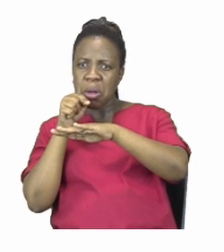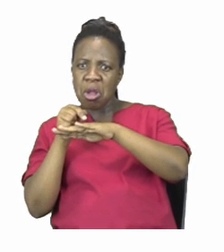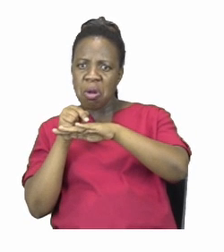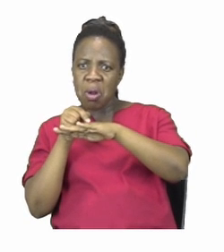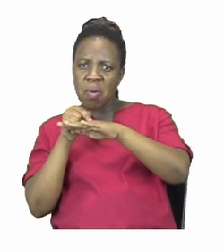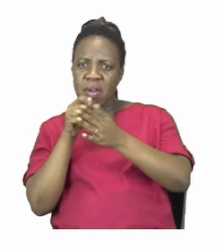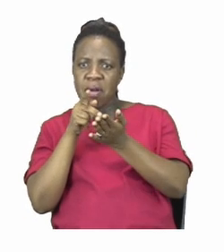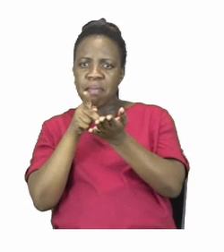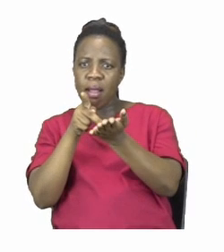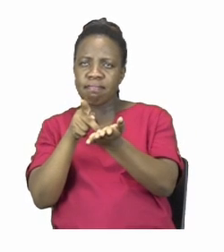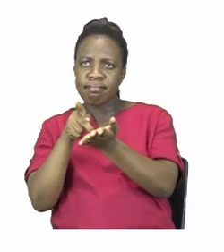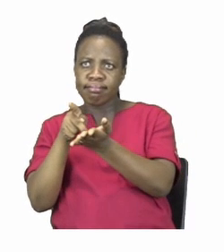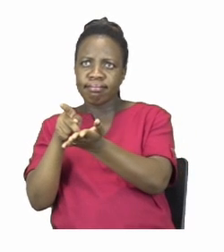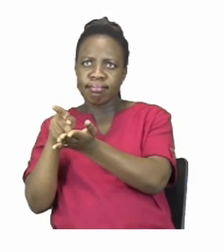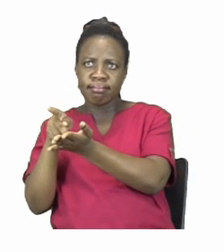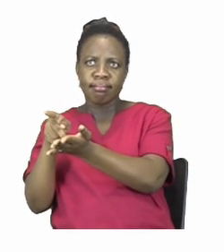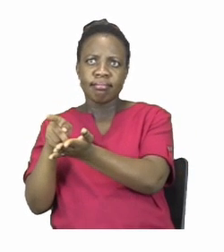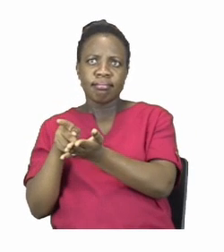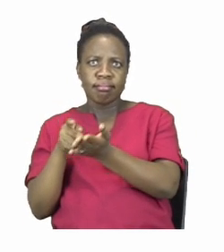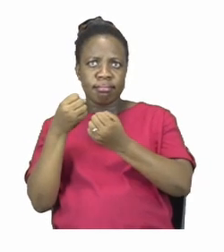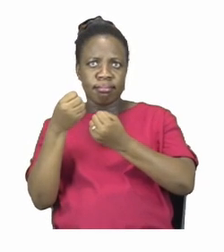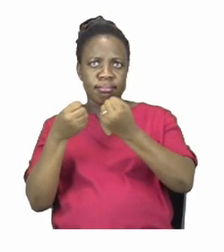can park when they go to the supermarket.